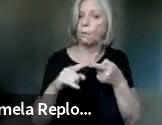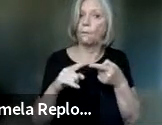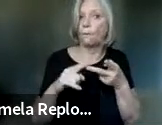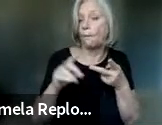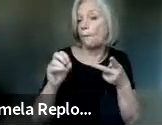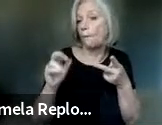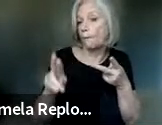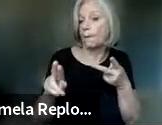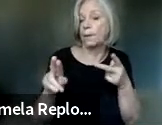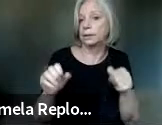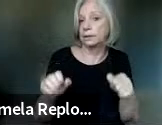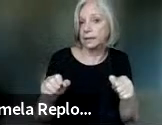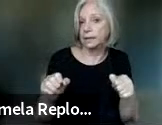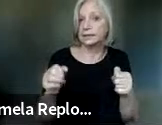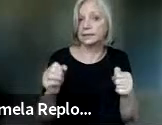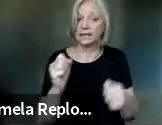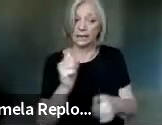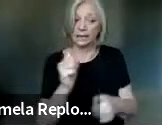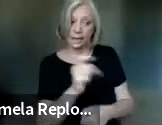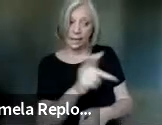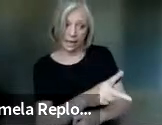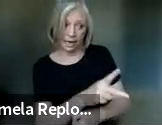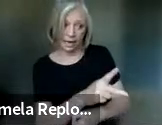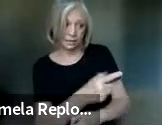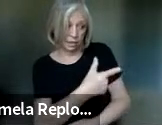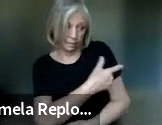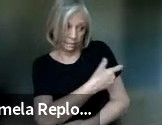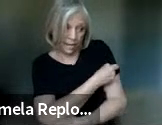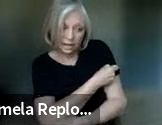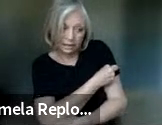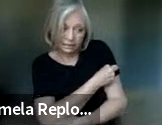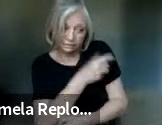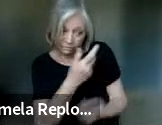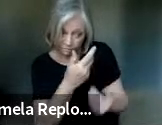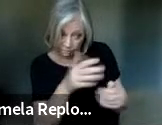ask for their vaccination status. And if that's